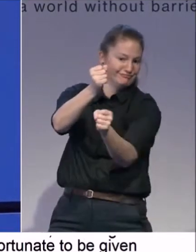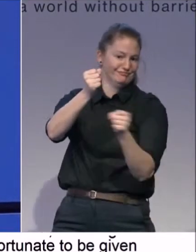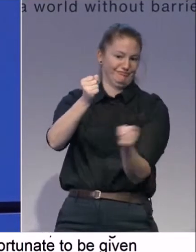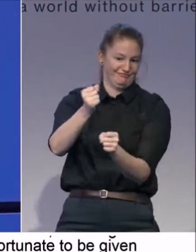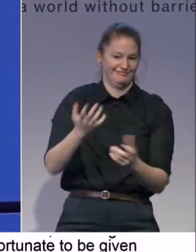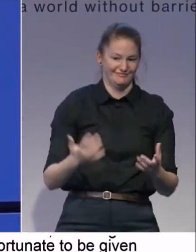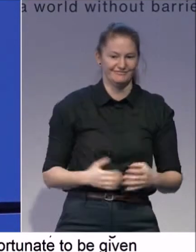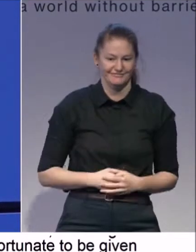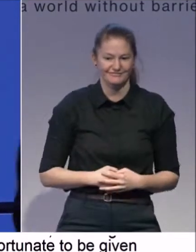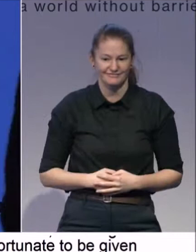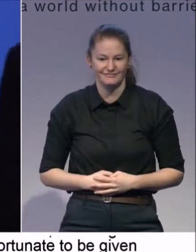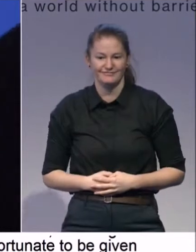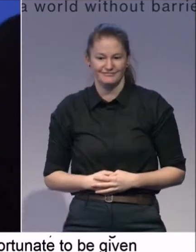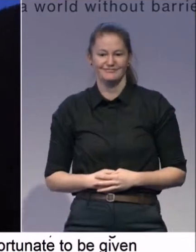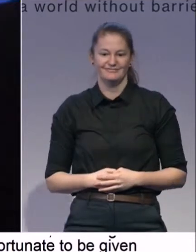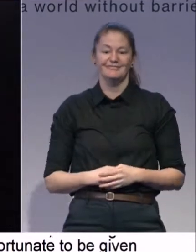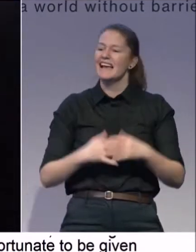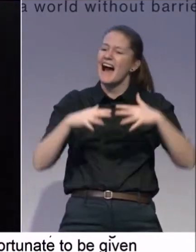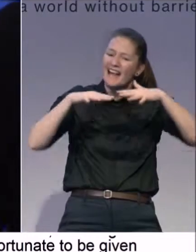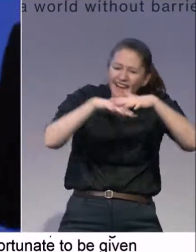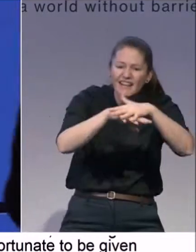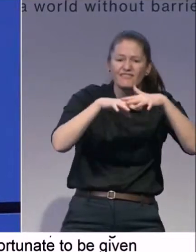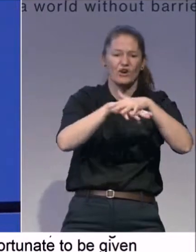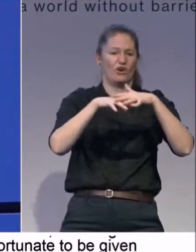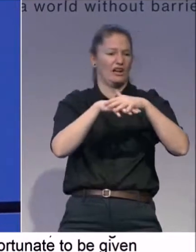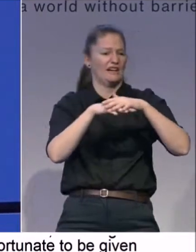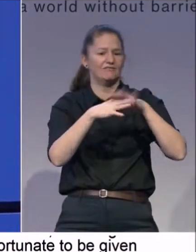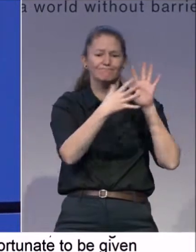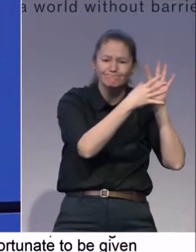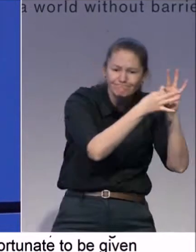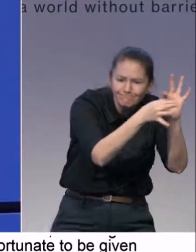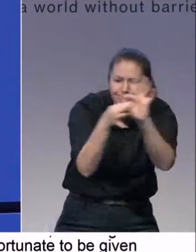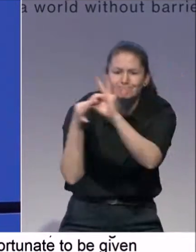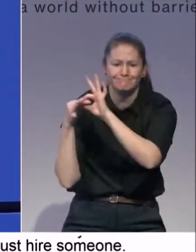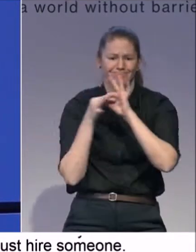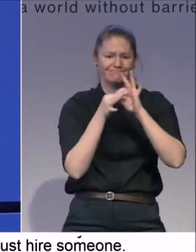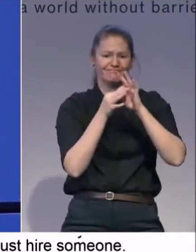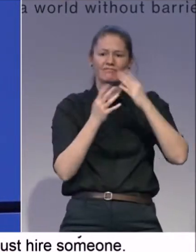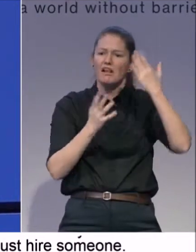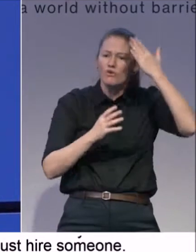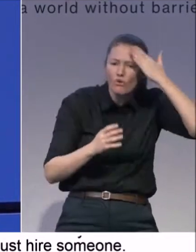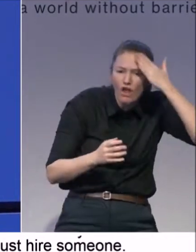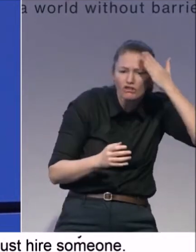those connections, networks, advocacy. And I'll slow down, apologies.